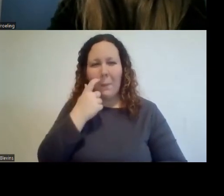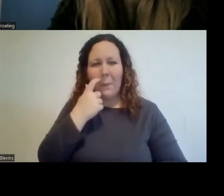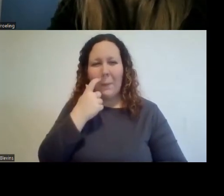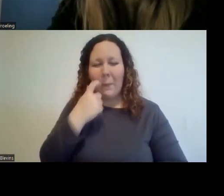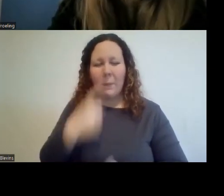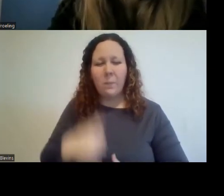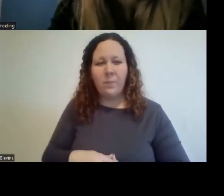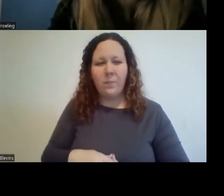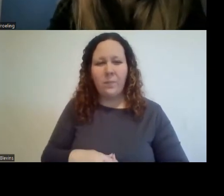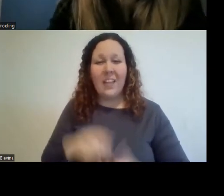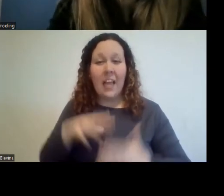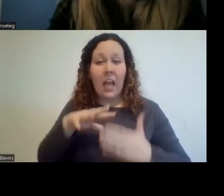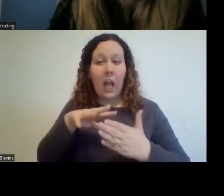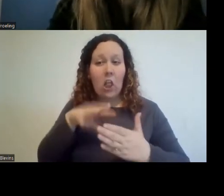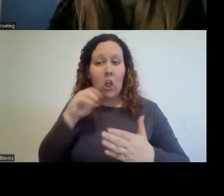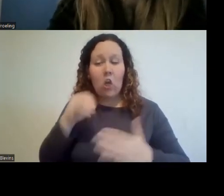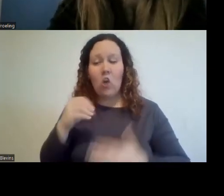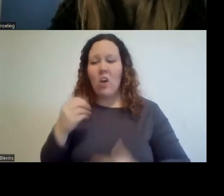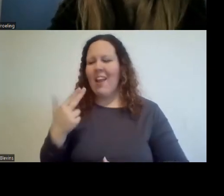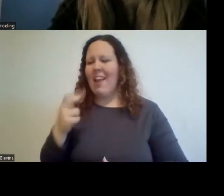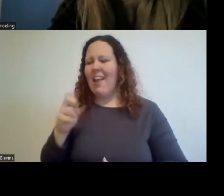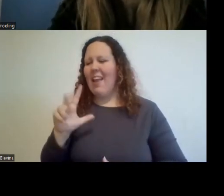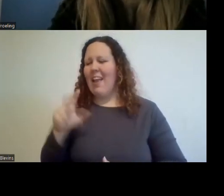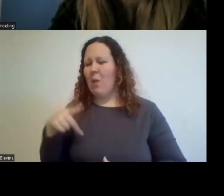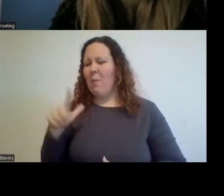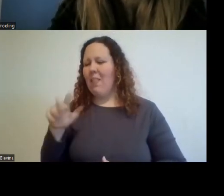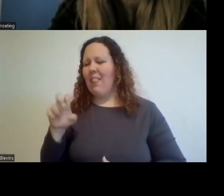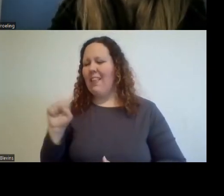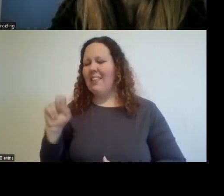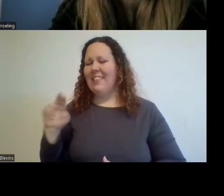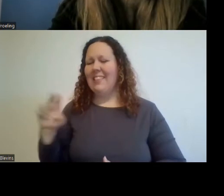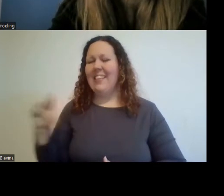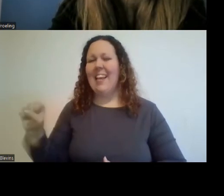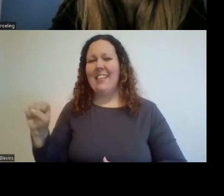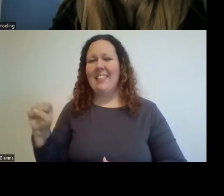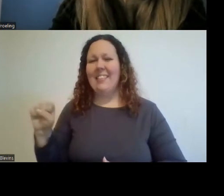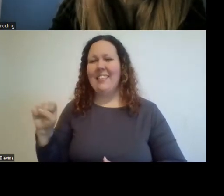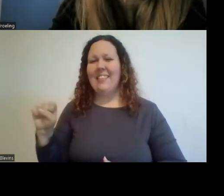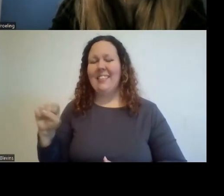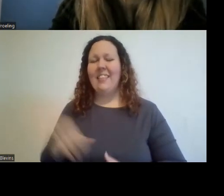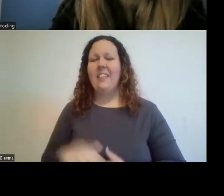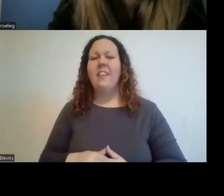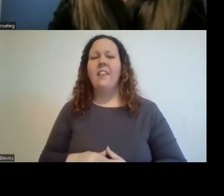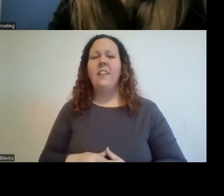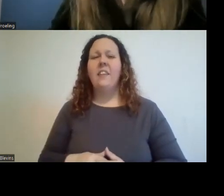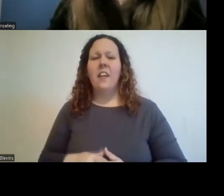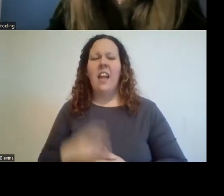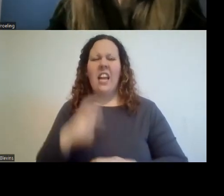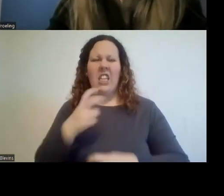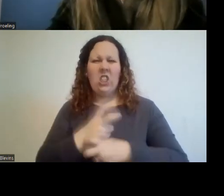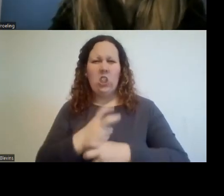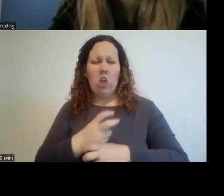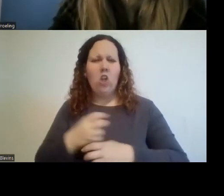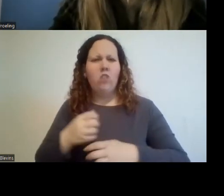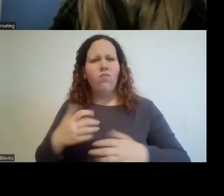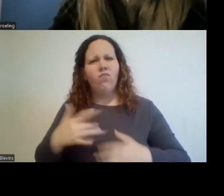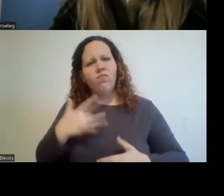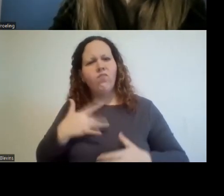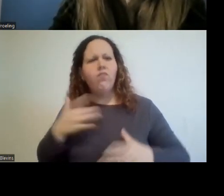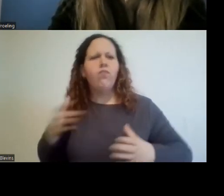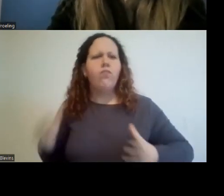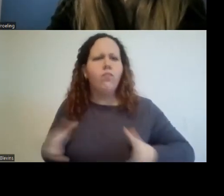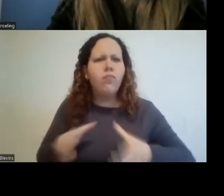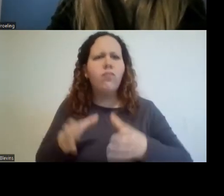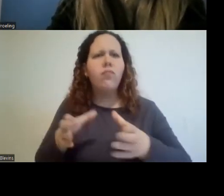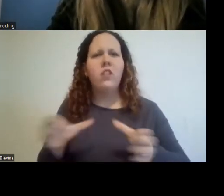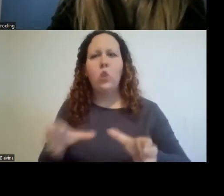It's learned helplessness because they kind of, lack of perseverance for difficult tasks. They just because it's just too difficult.